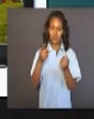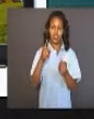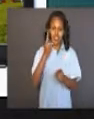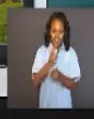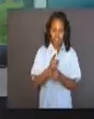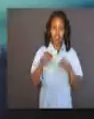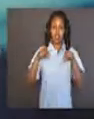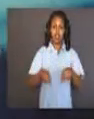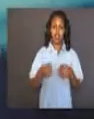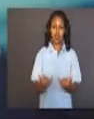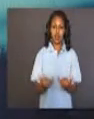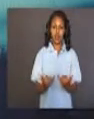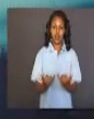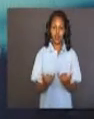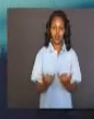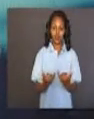now.